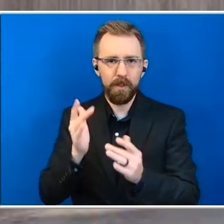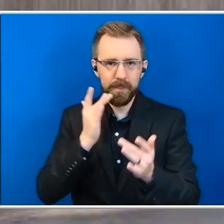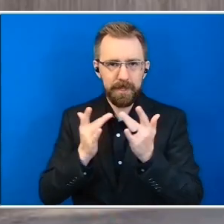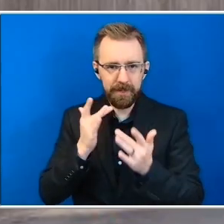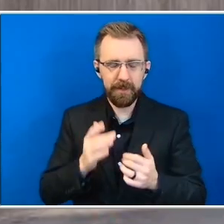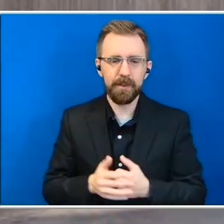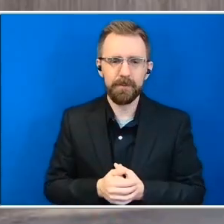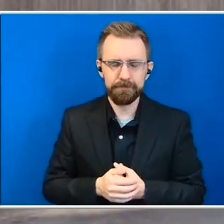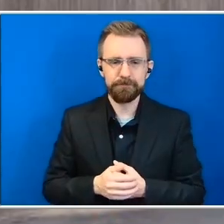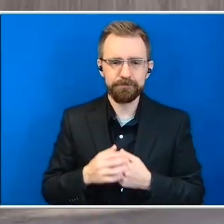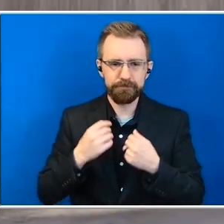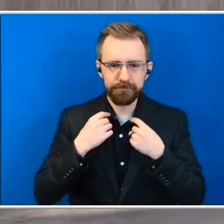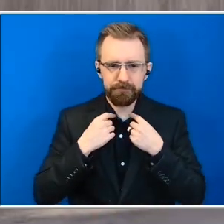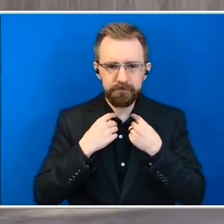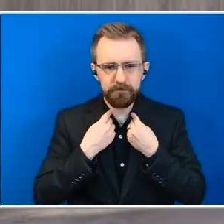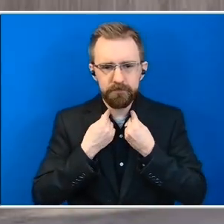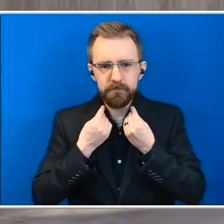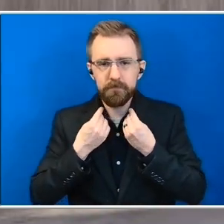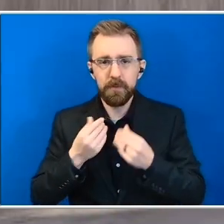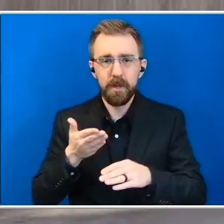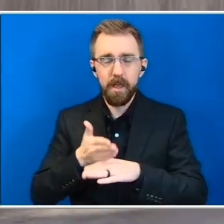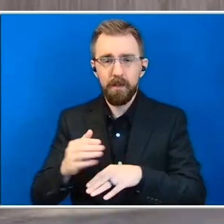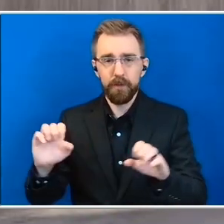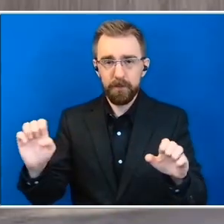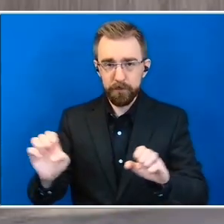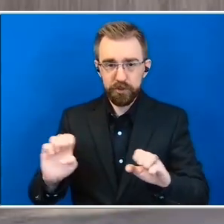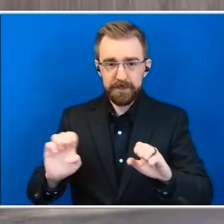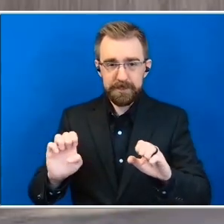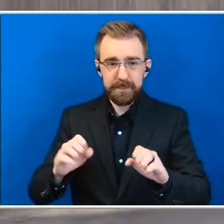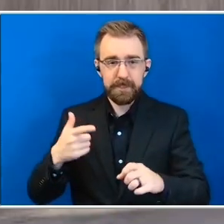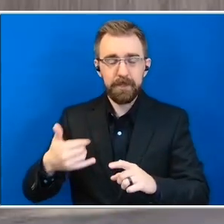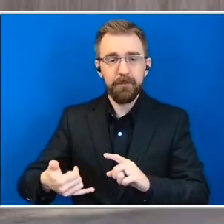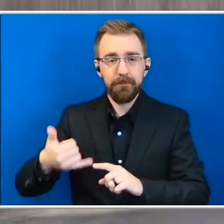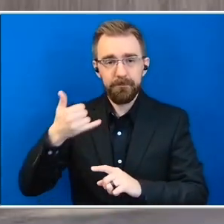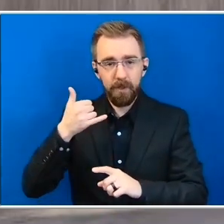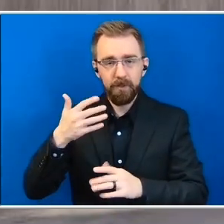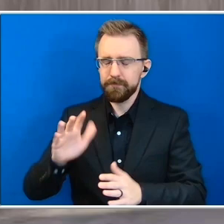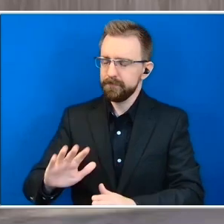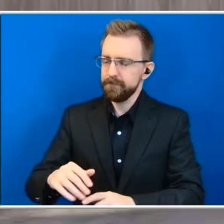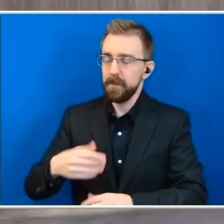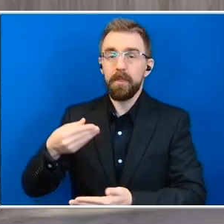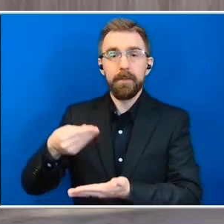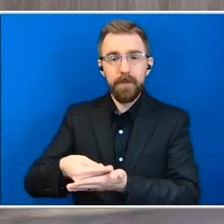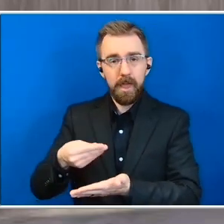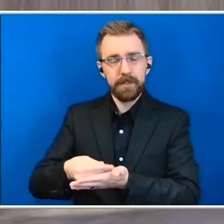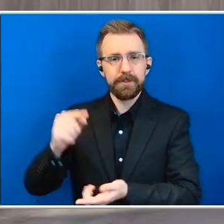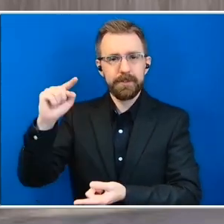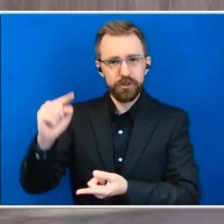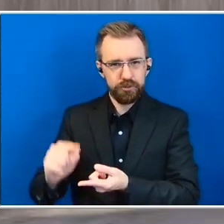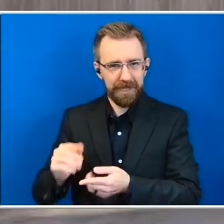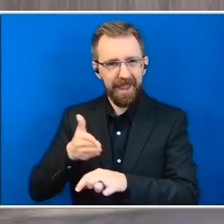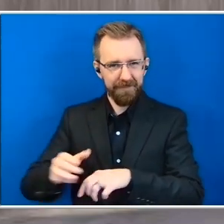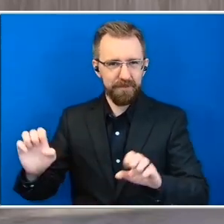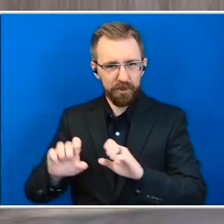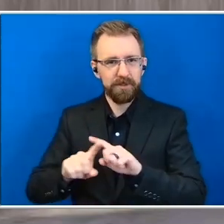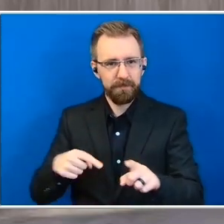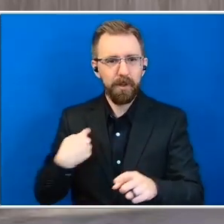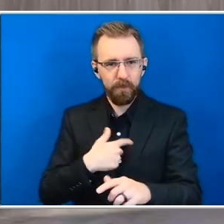After the emergency, the funds have been shrinking, so it is challenging, but we've been very fortunate to partner